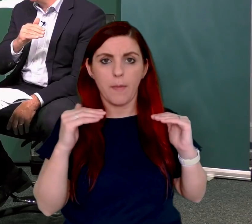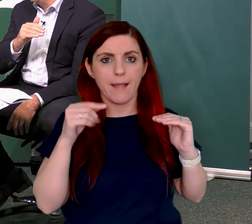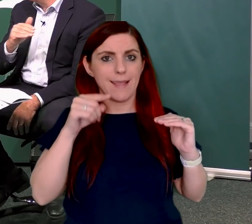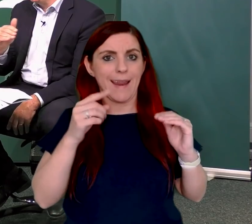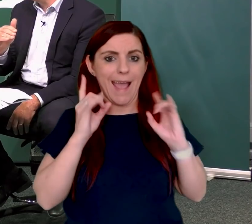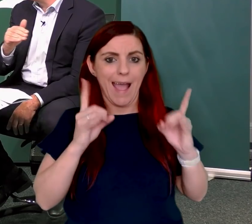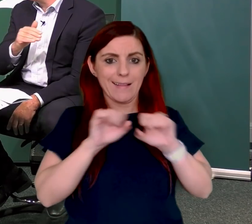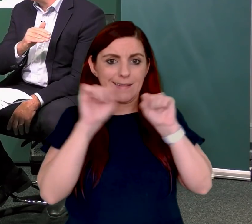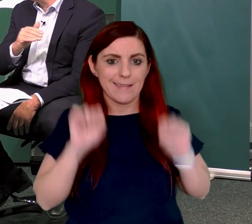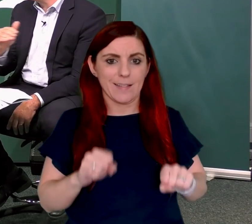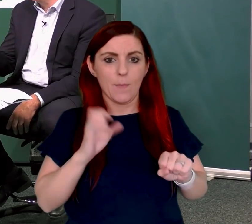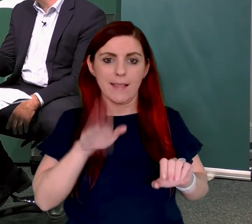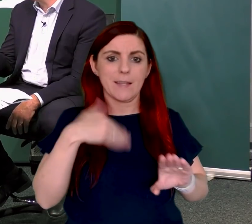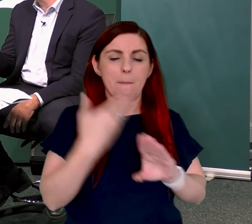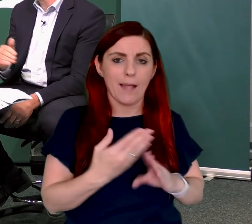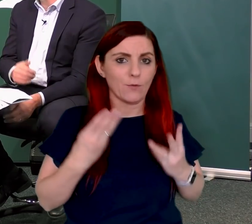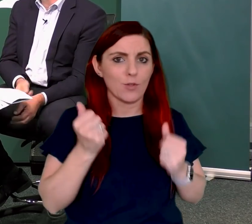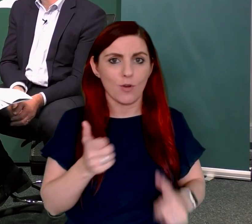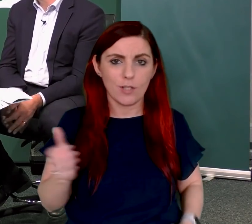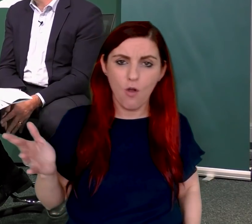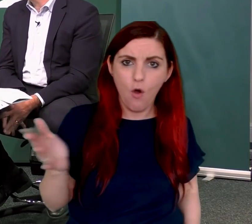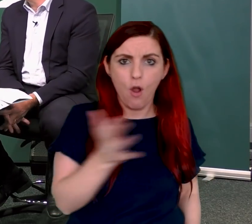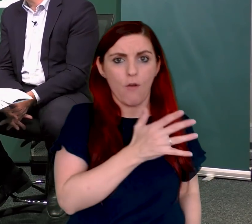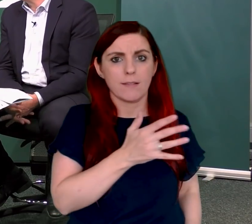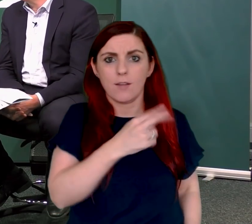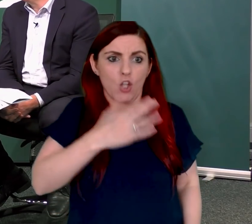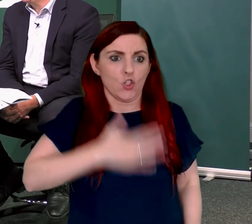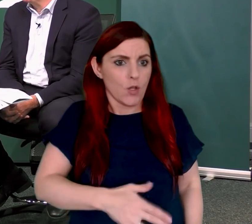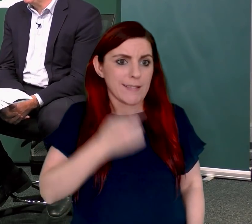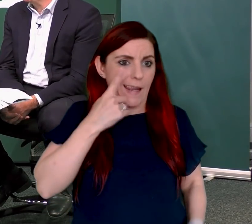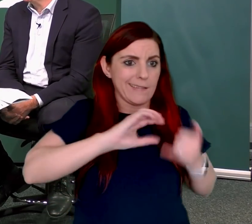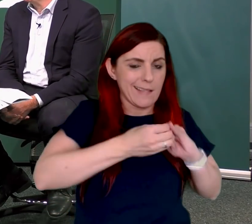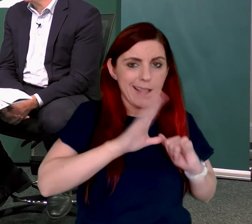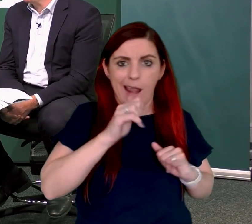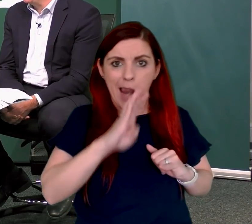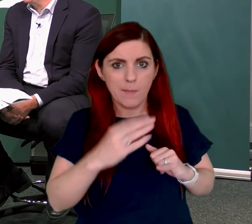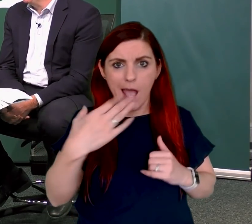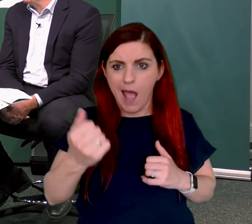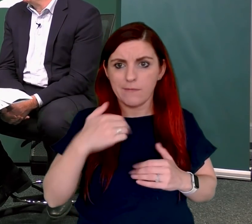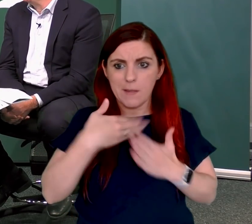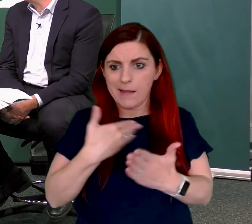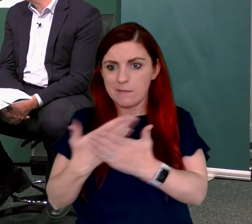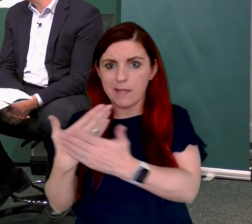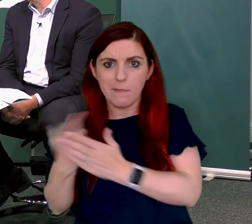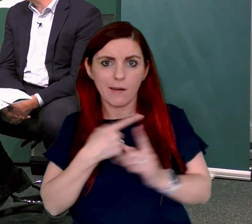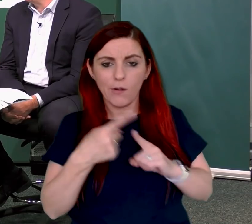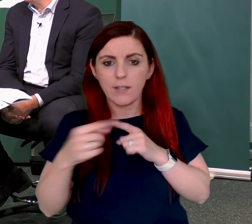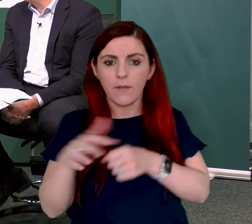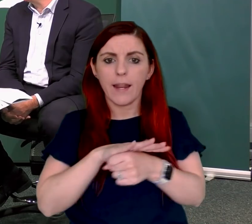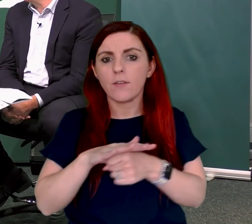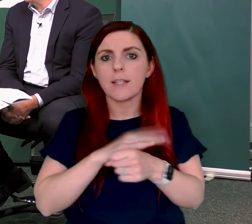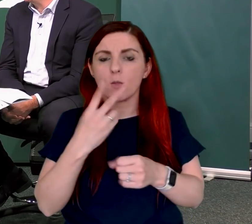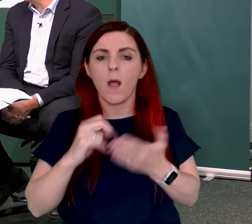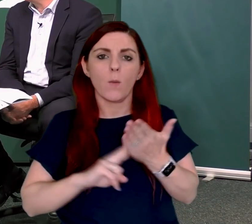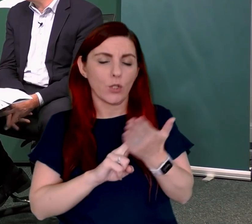that's got demand for resources right across the board. So that's why we're exploring all possible options, both expanding the current workforce, but also private